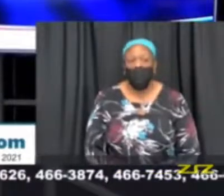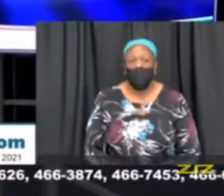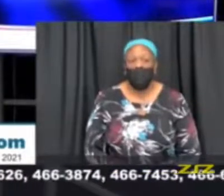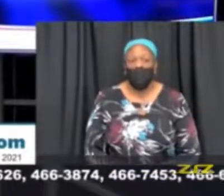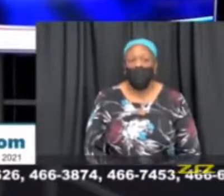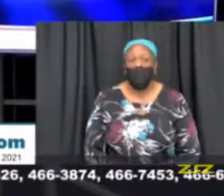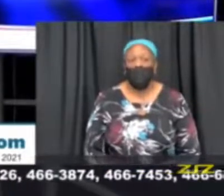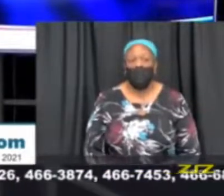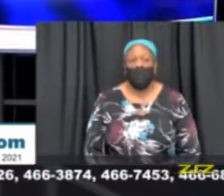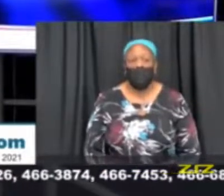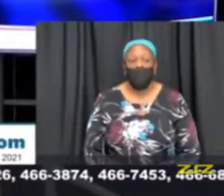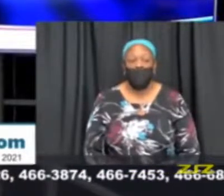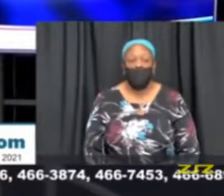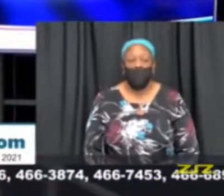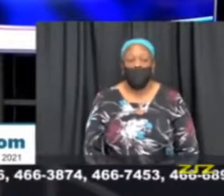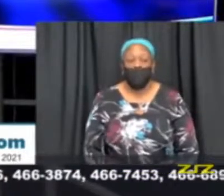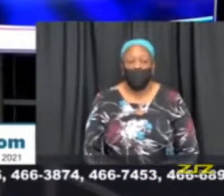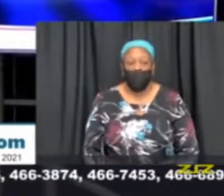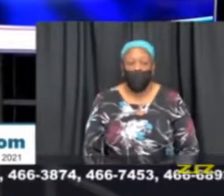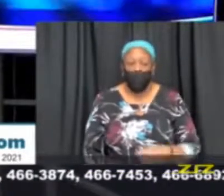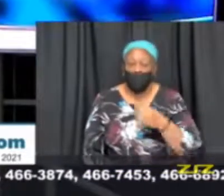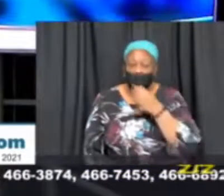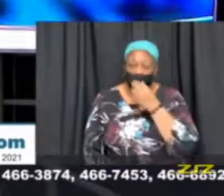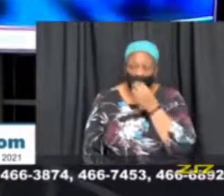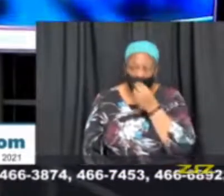Thank you very much, Dr. Wilkinson.